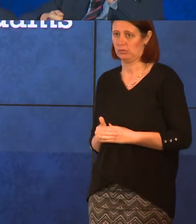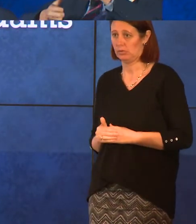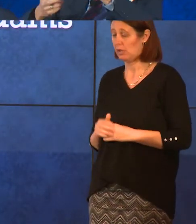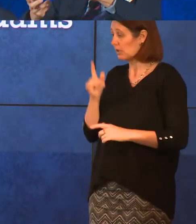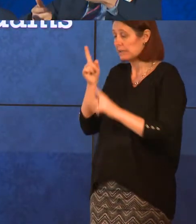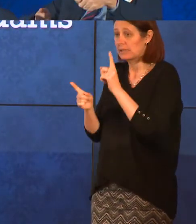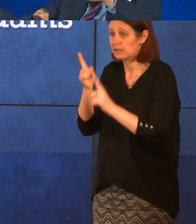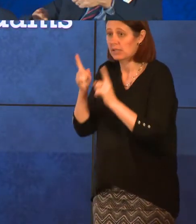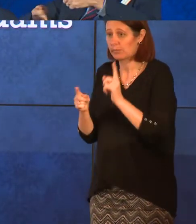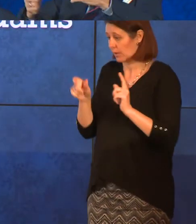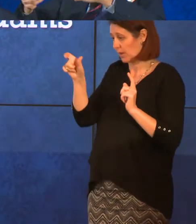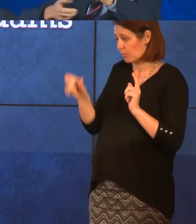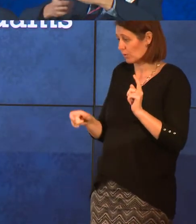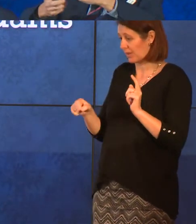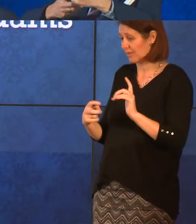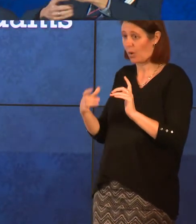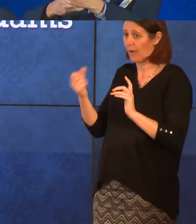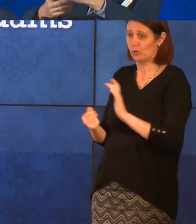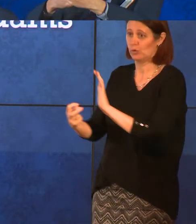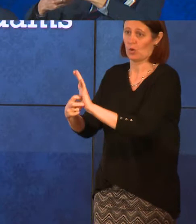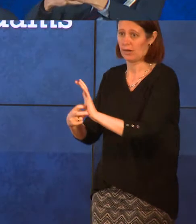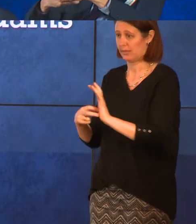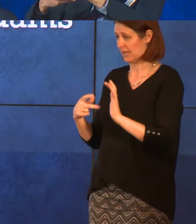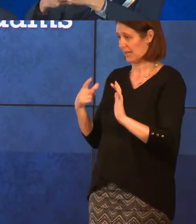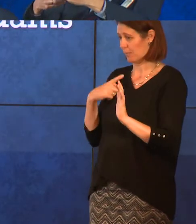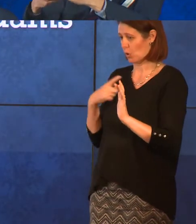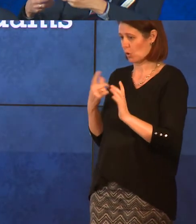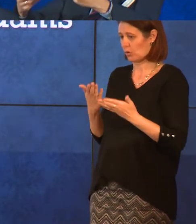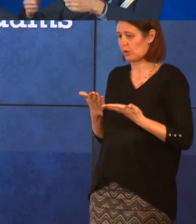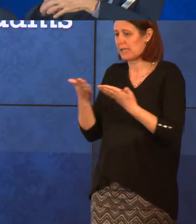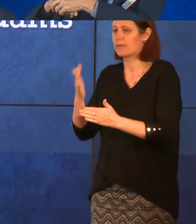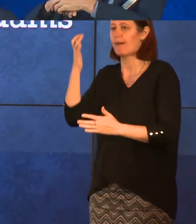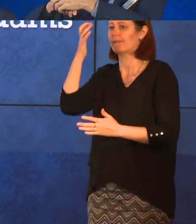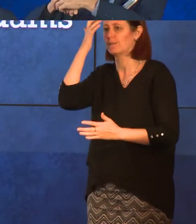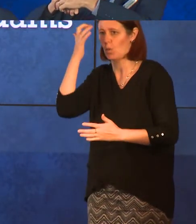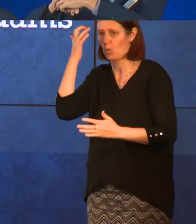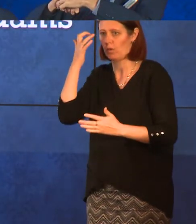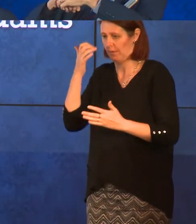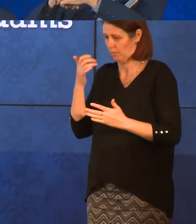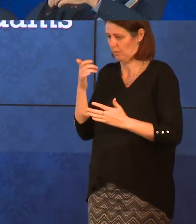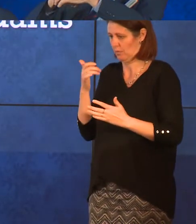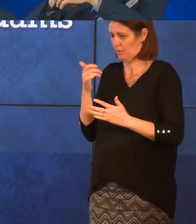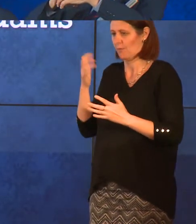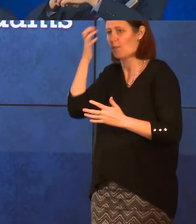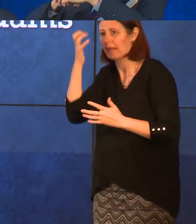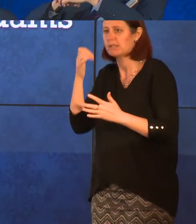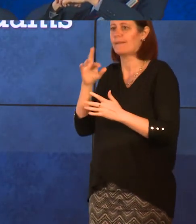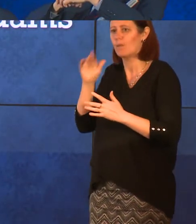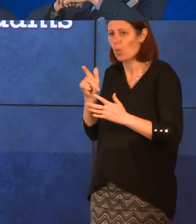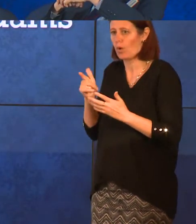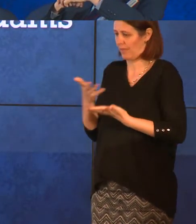to themselves sign something because it does give some degree of formality to the arrangement, but not in every